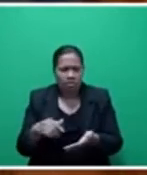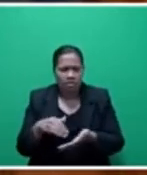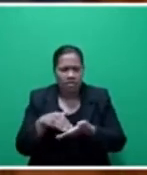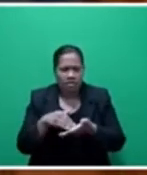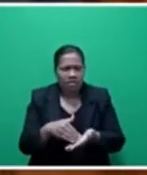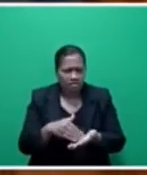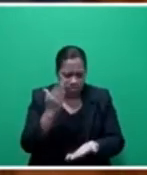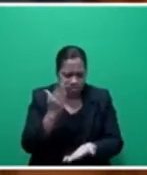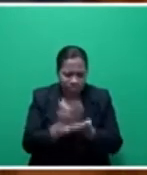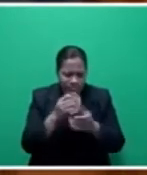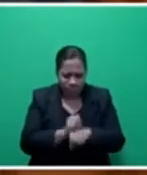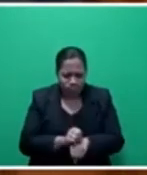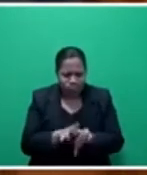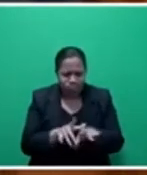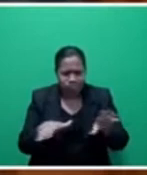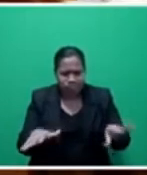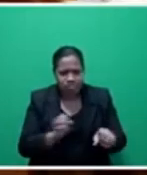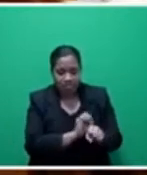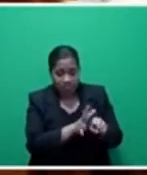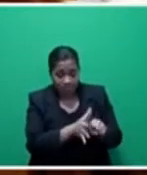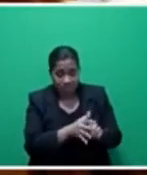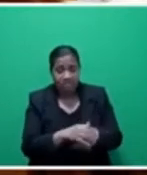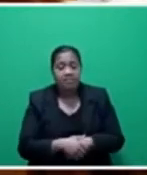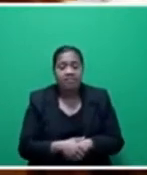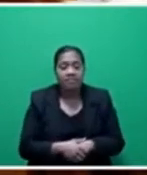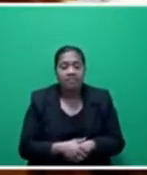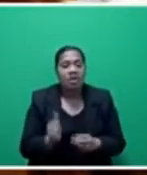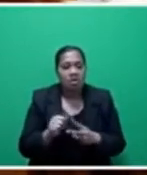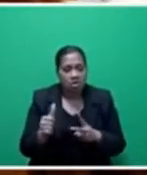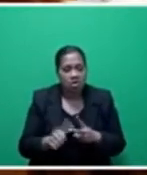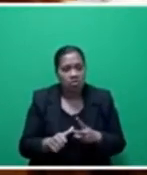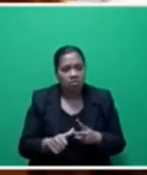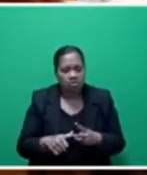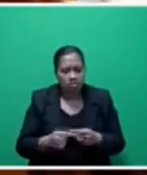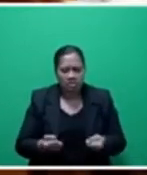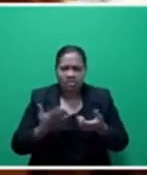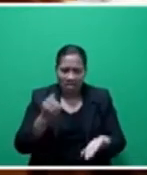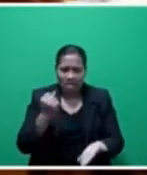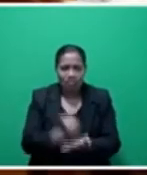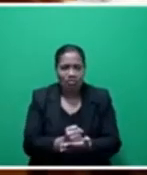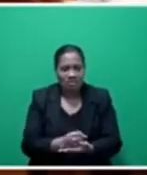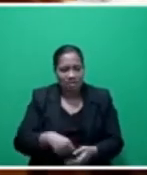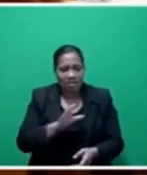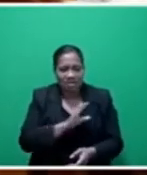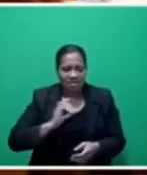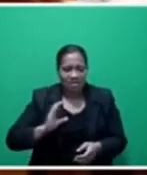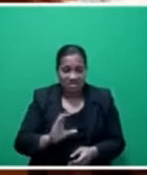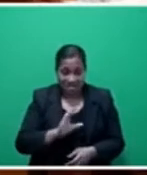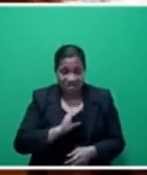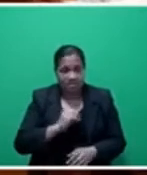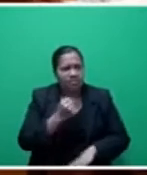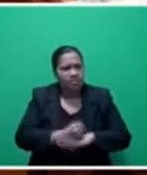of coronavirus, COVID-19, but also gave reassurance to the citizens that government was